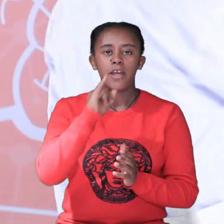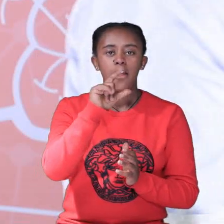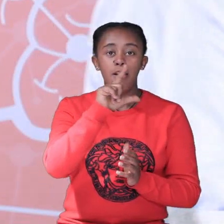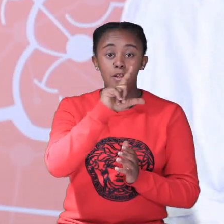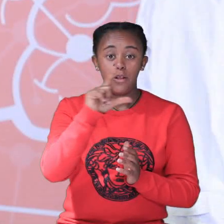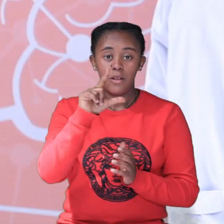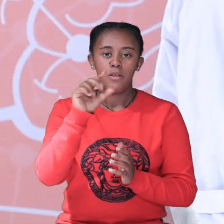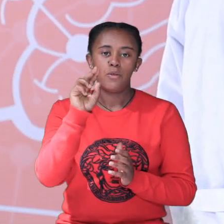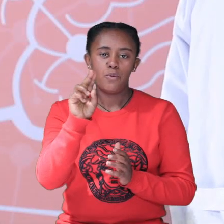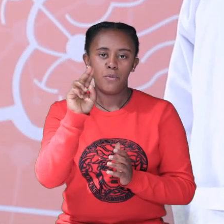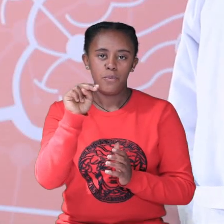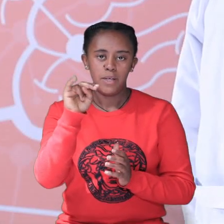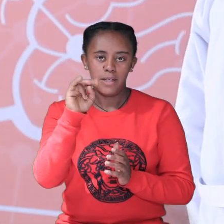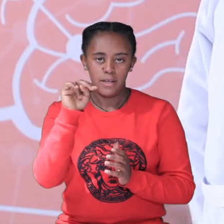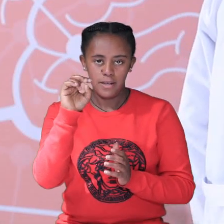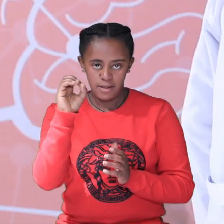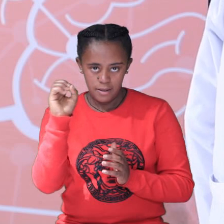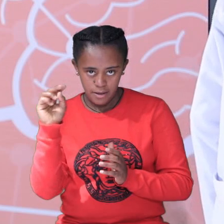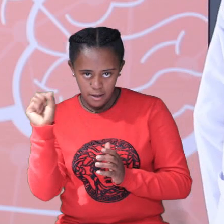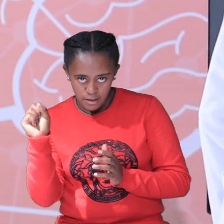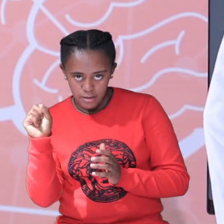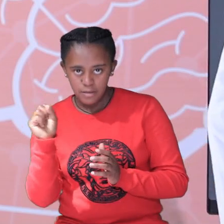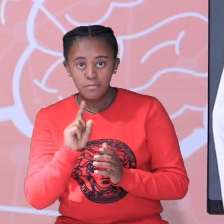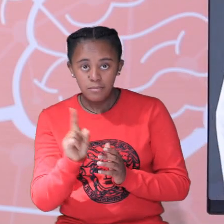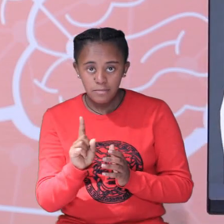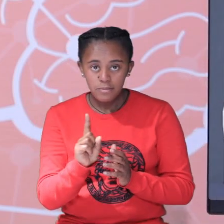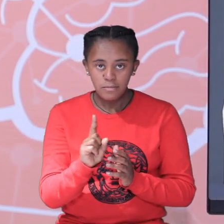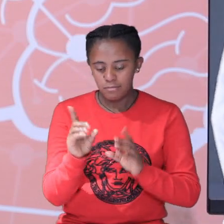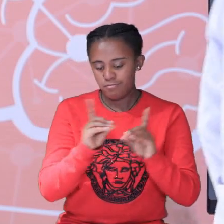Illuminous bodies does not